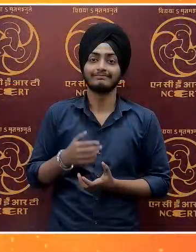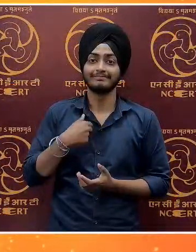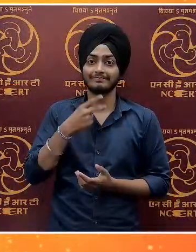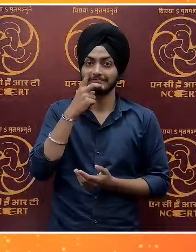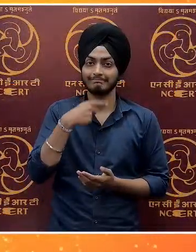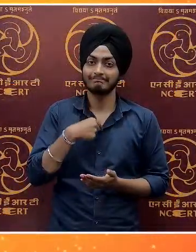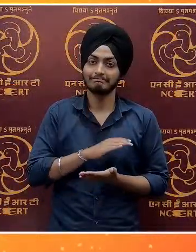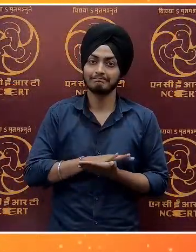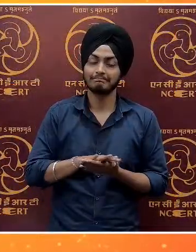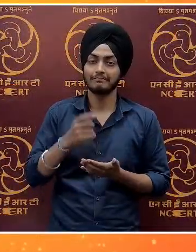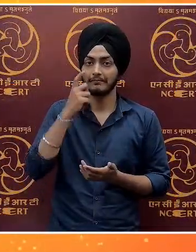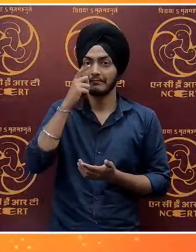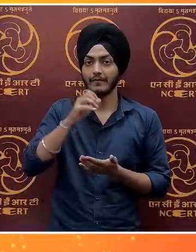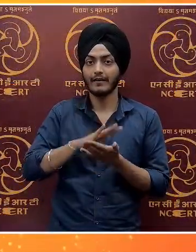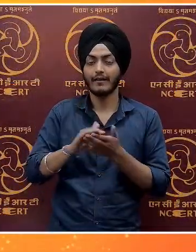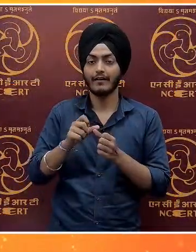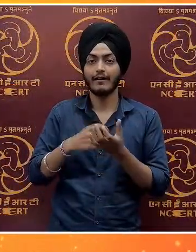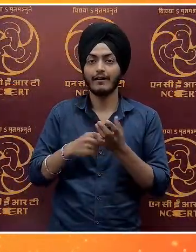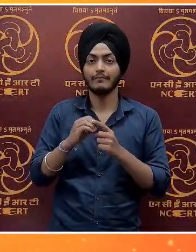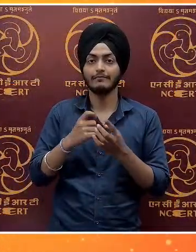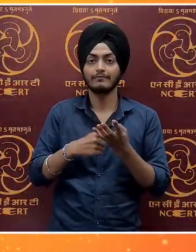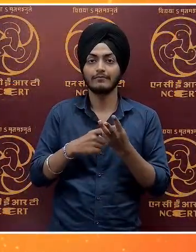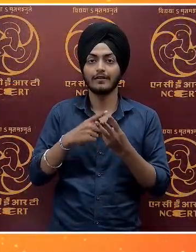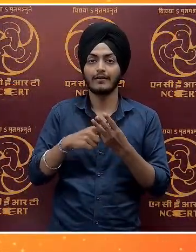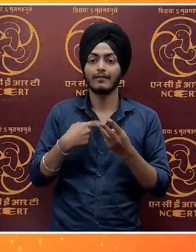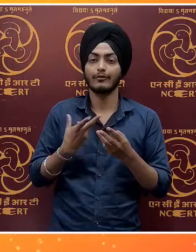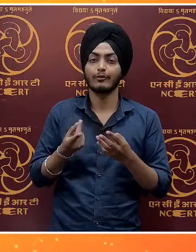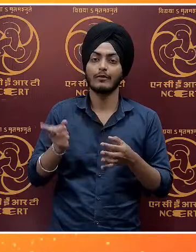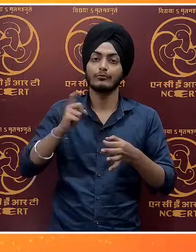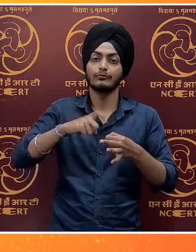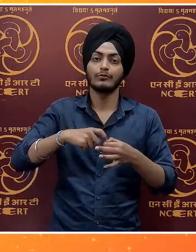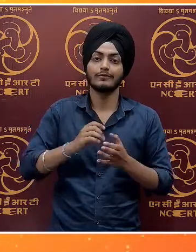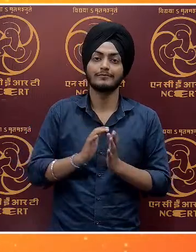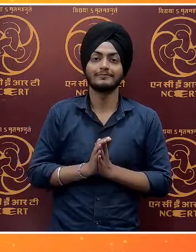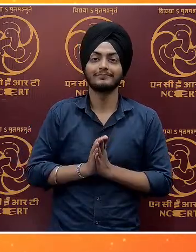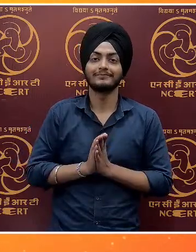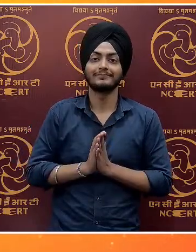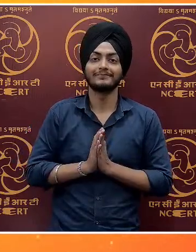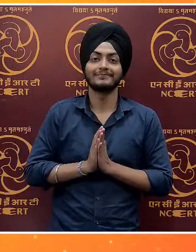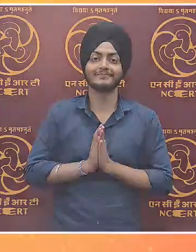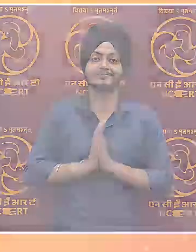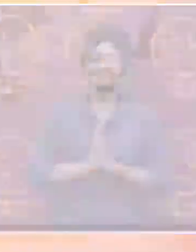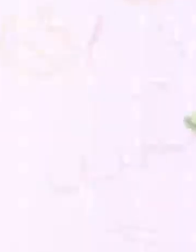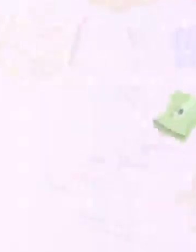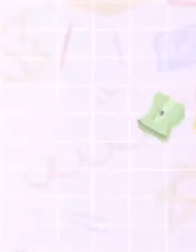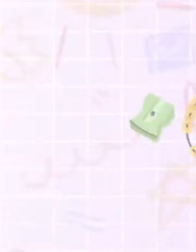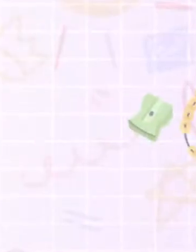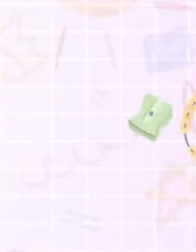wrap. This is me, Harpreet Kaur, taking leave of you, and will join you soon. Namaskar.